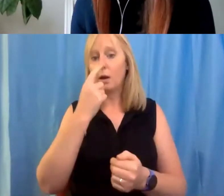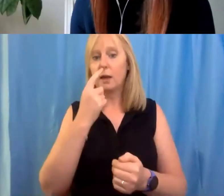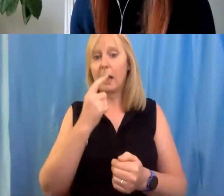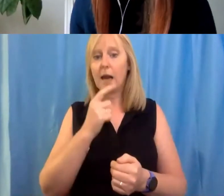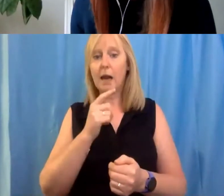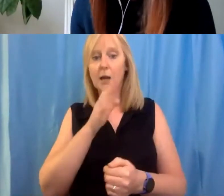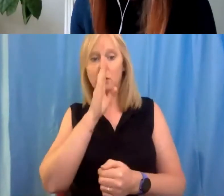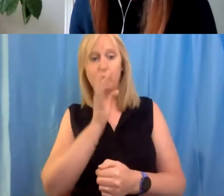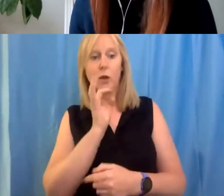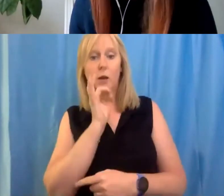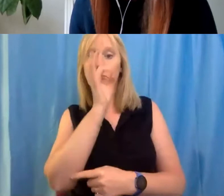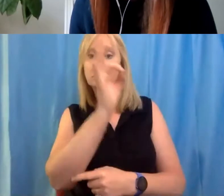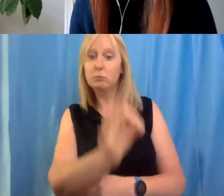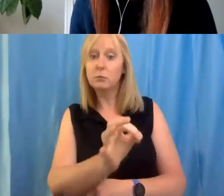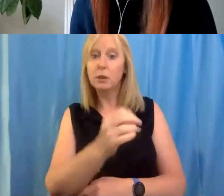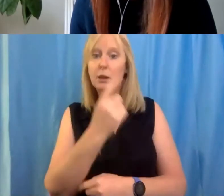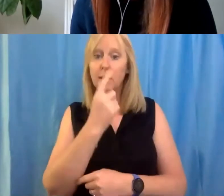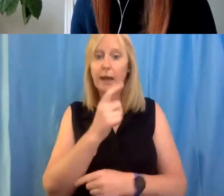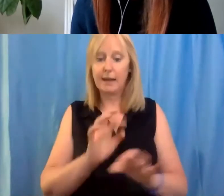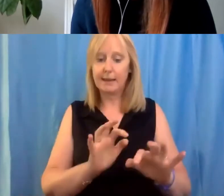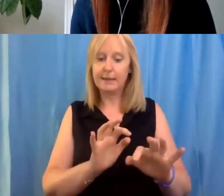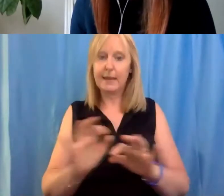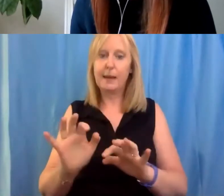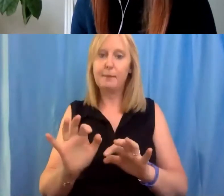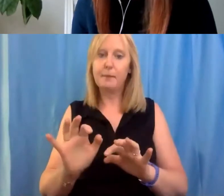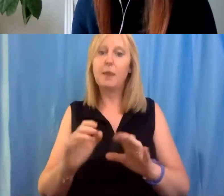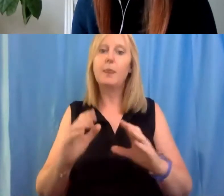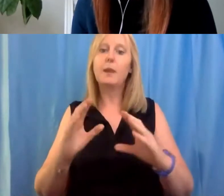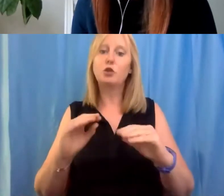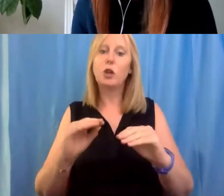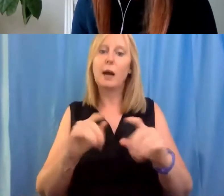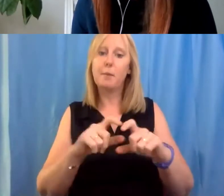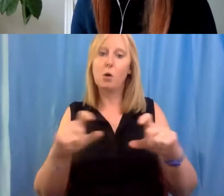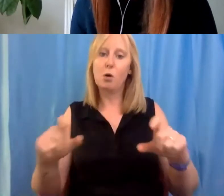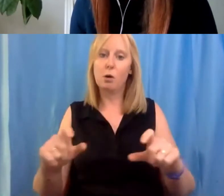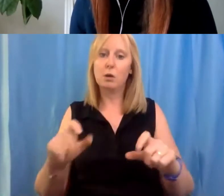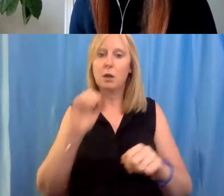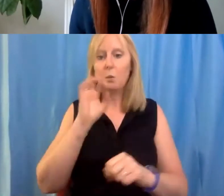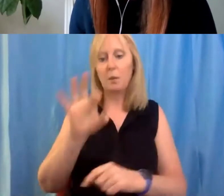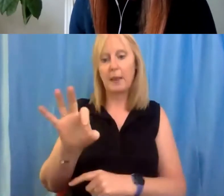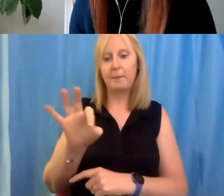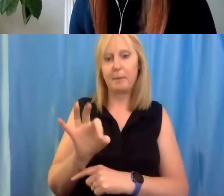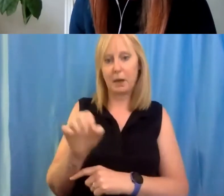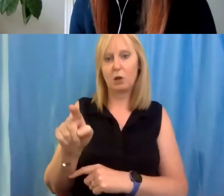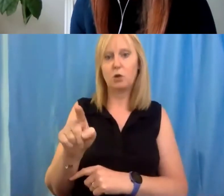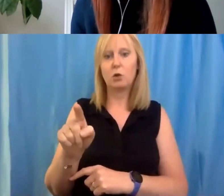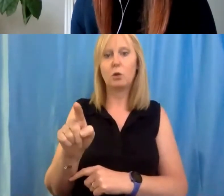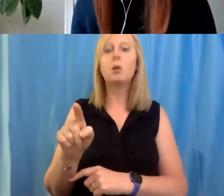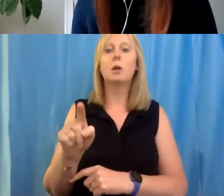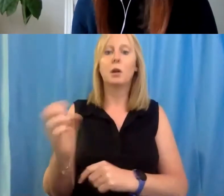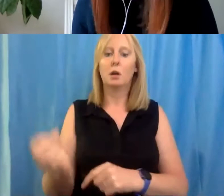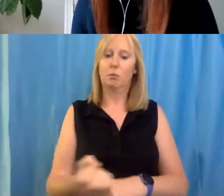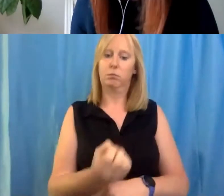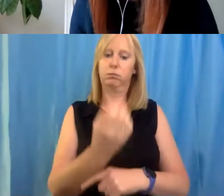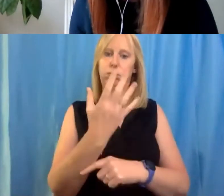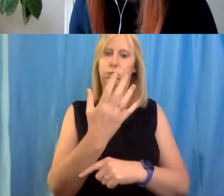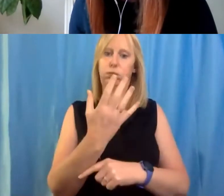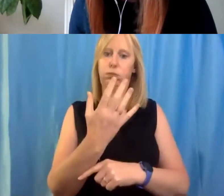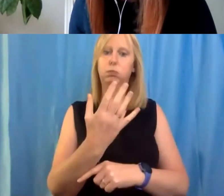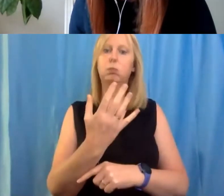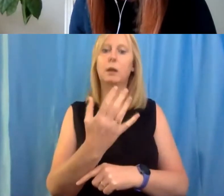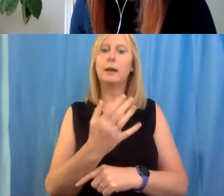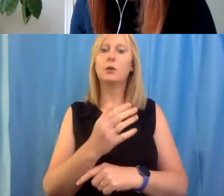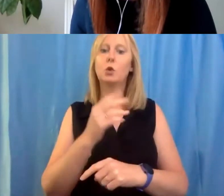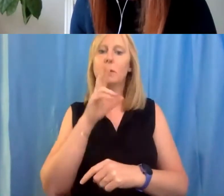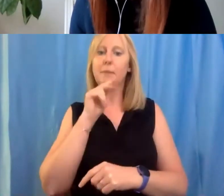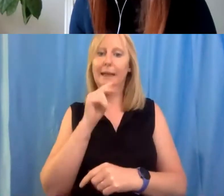directly, and just type so in the chat and we'll be able to select you to speak, at which point you'll have to unmute yourself so that we can